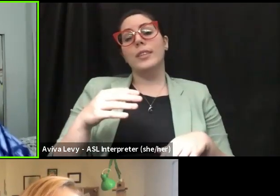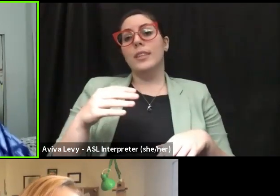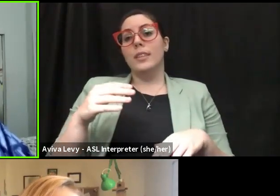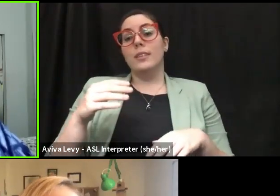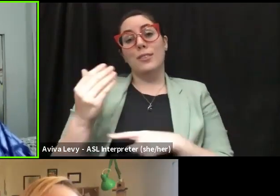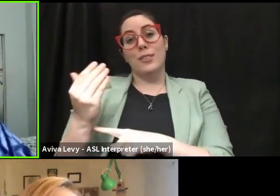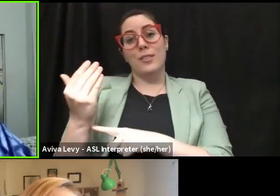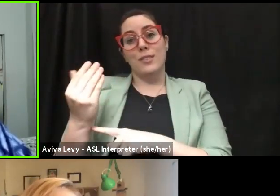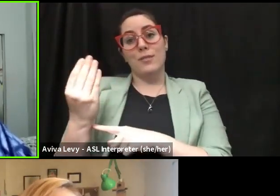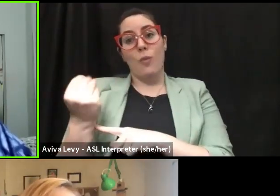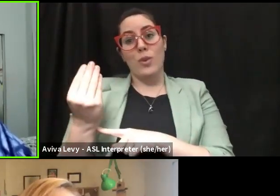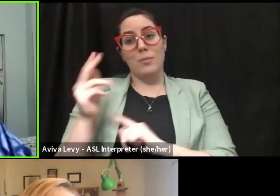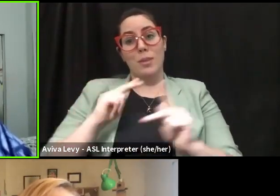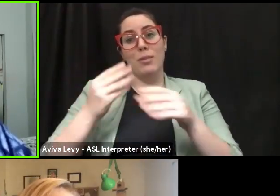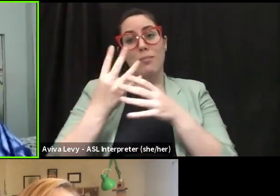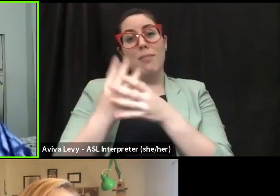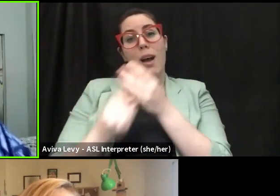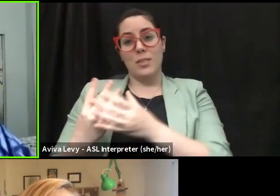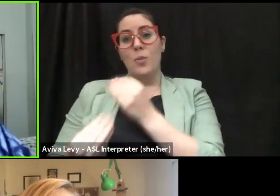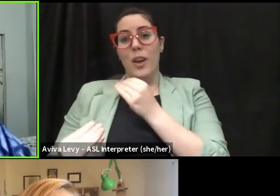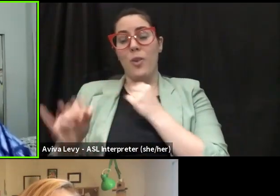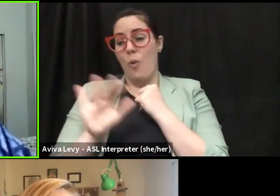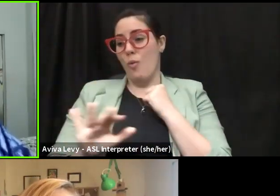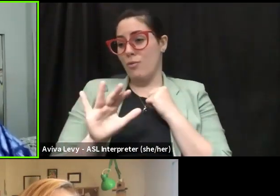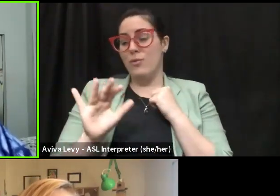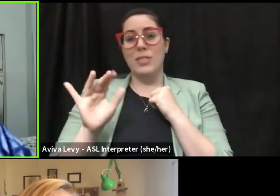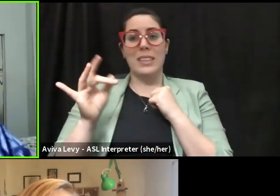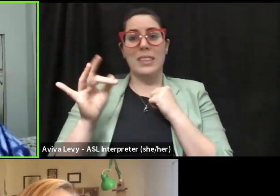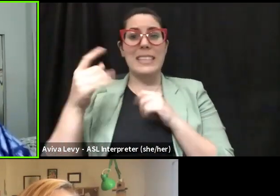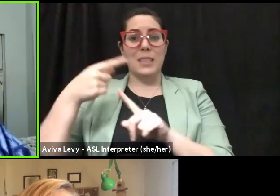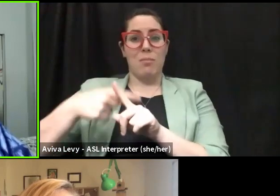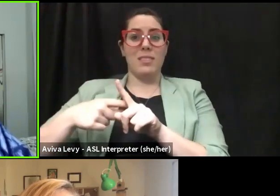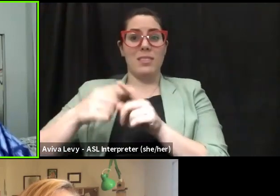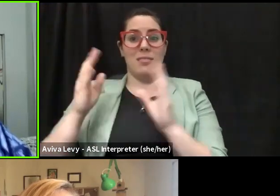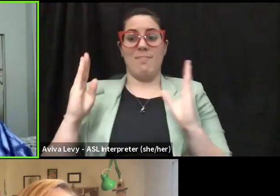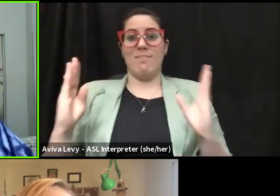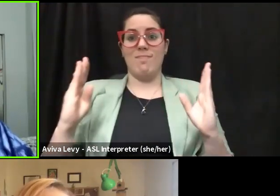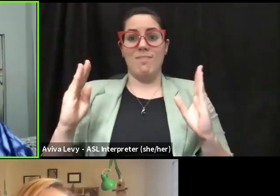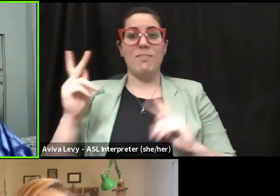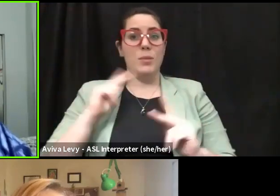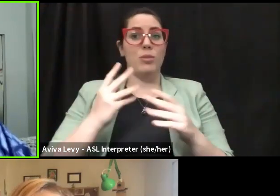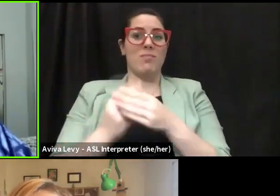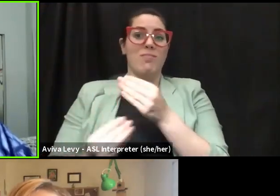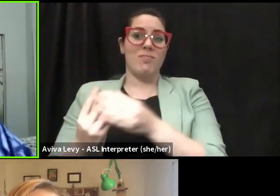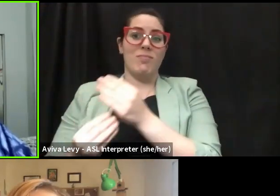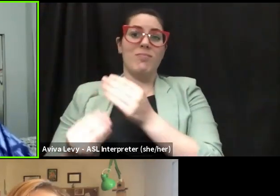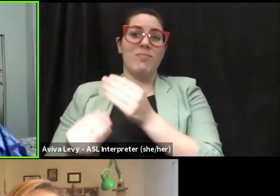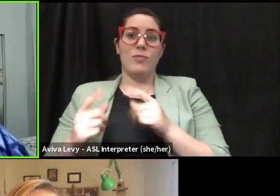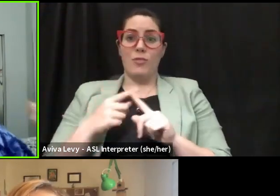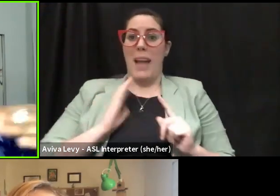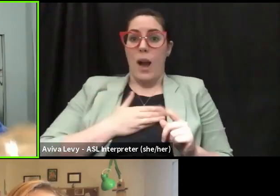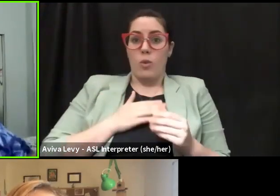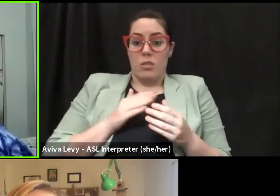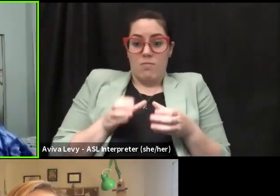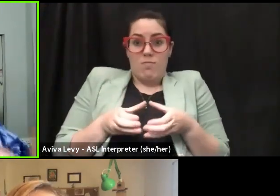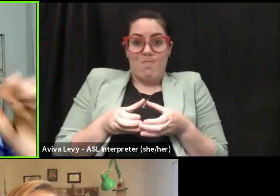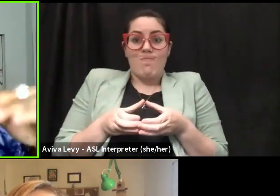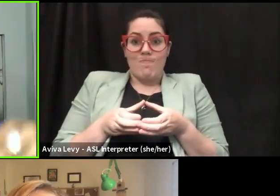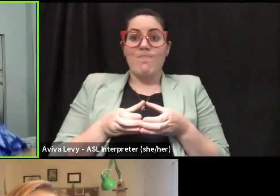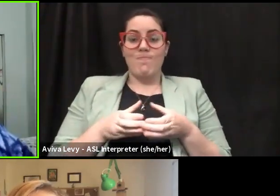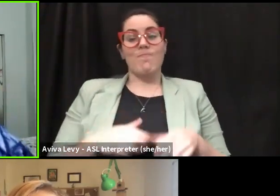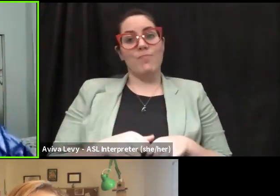friends over an 18-month period. And so, you know, I remember